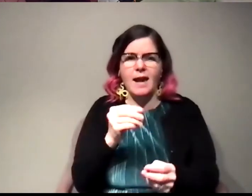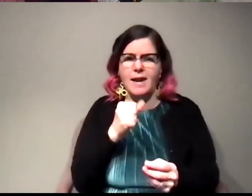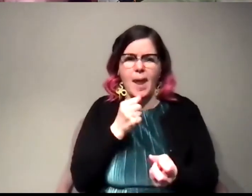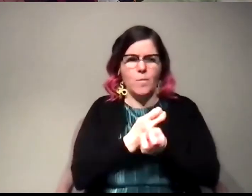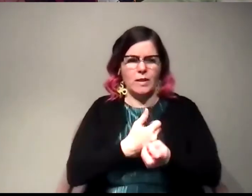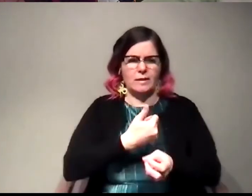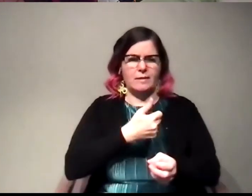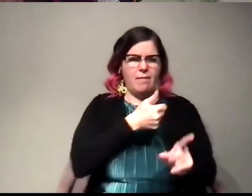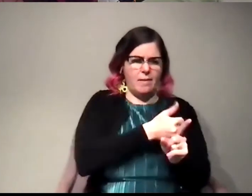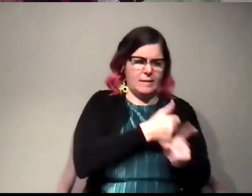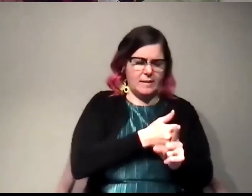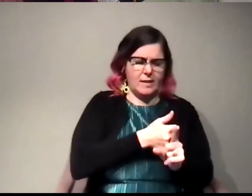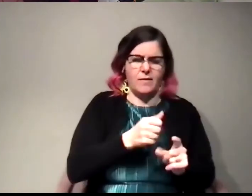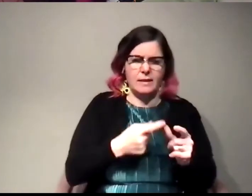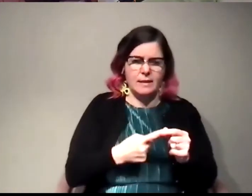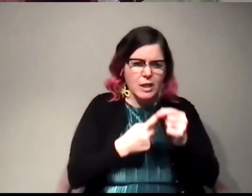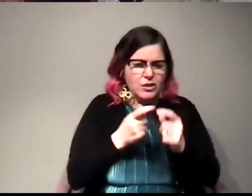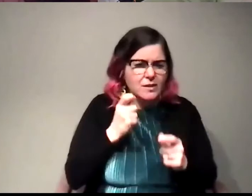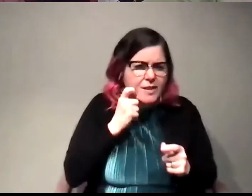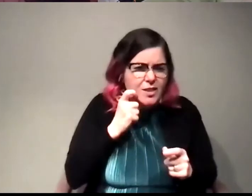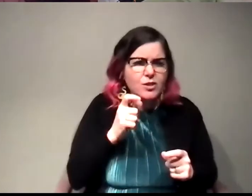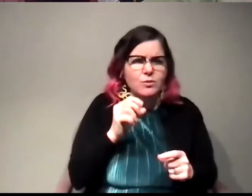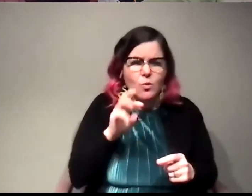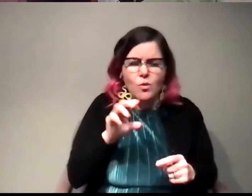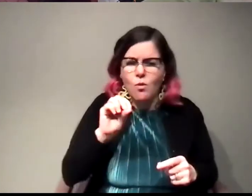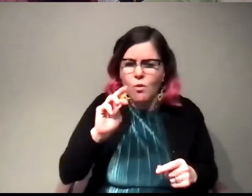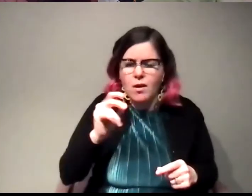tissues or organelles to deal with this problem?